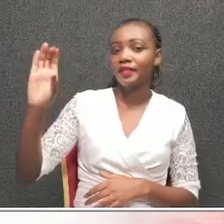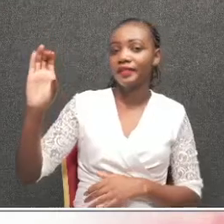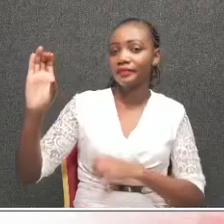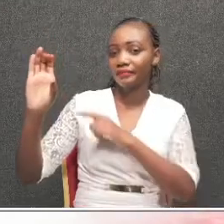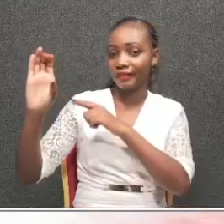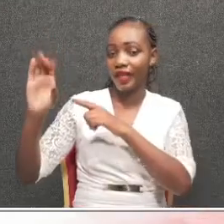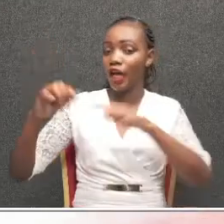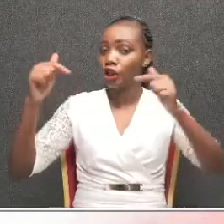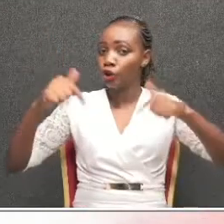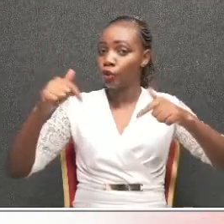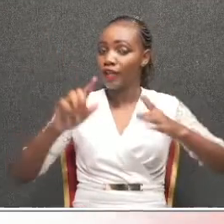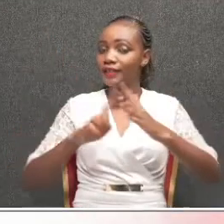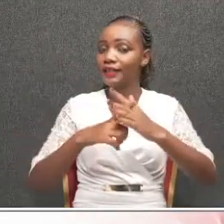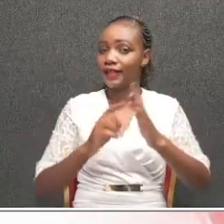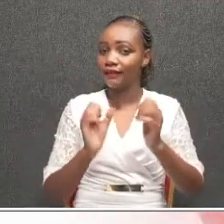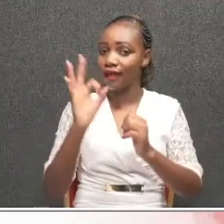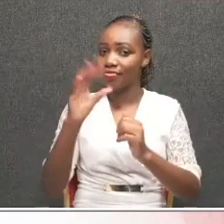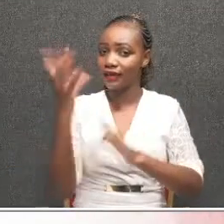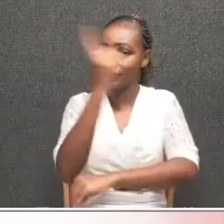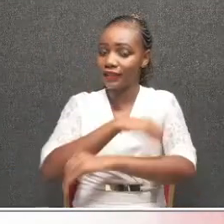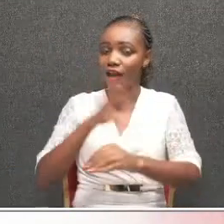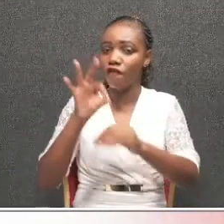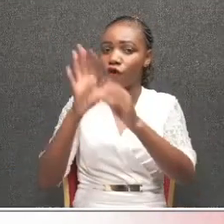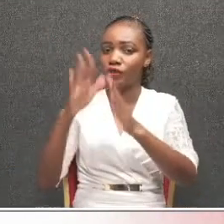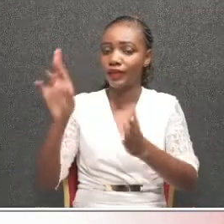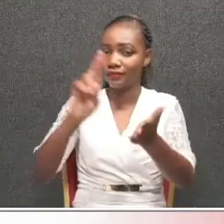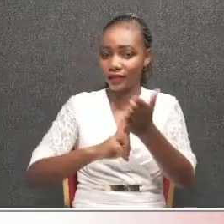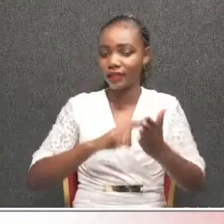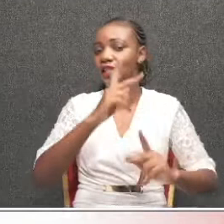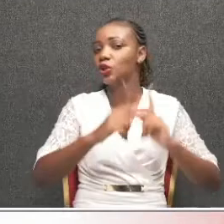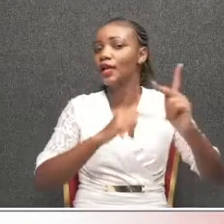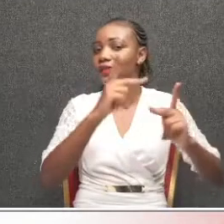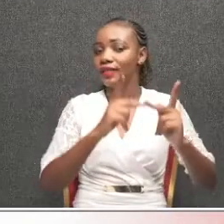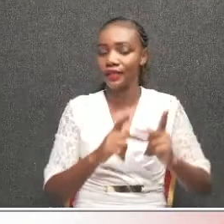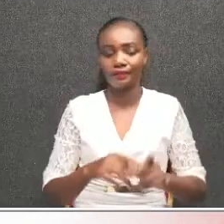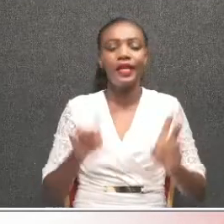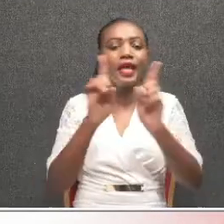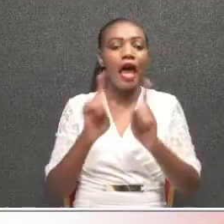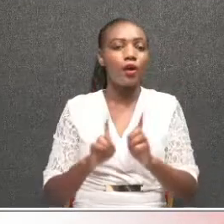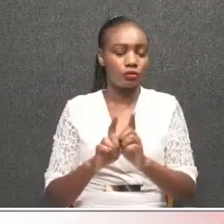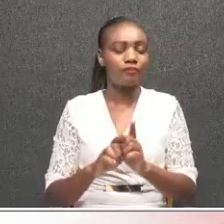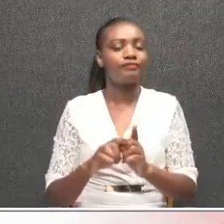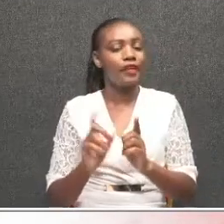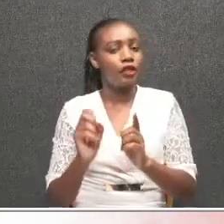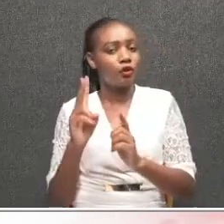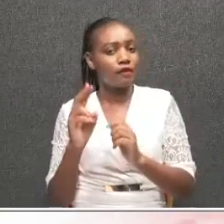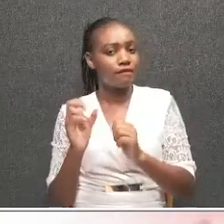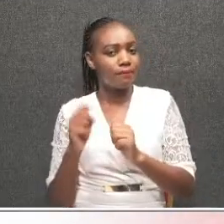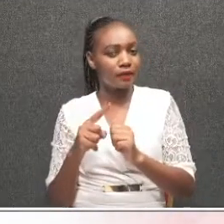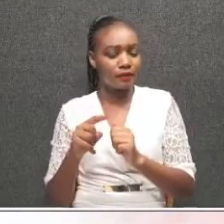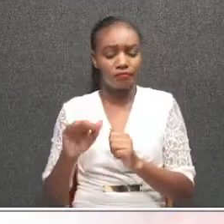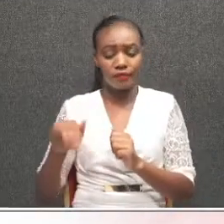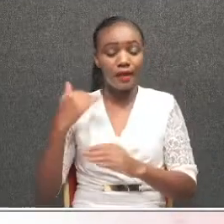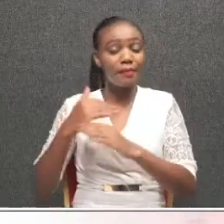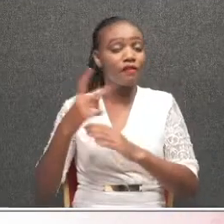Has today begun a 30-day voter registration exercise, less than 12 months to the 2022 general